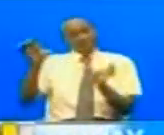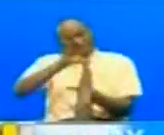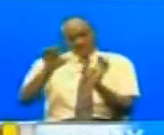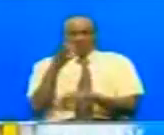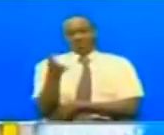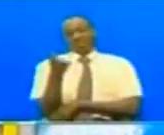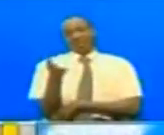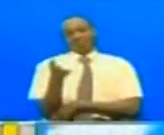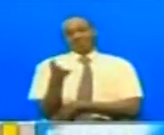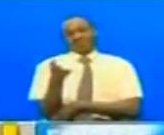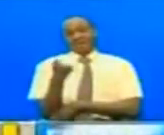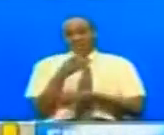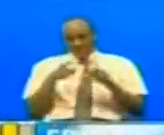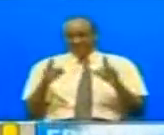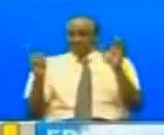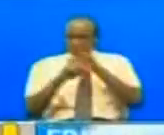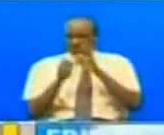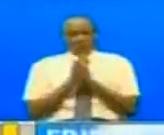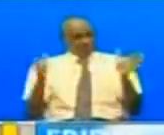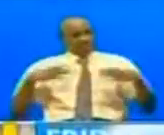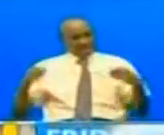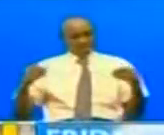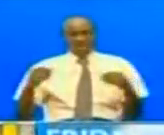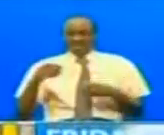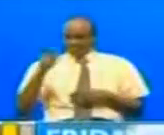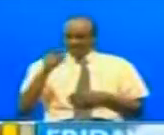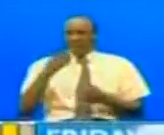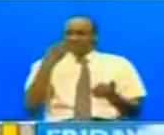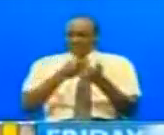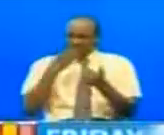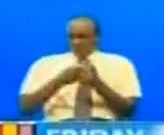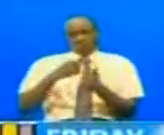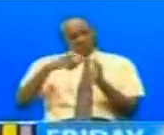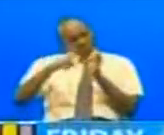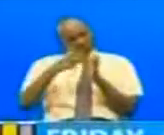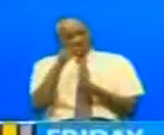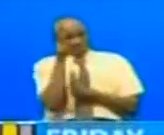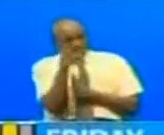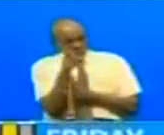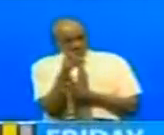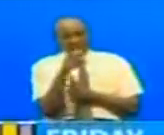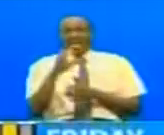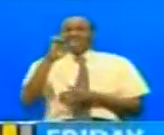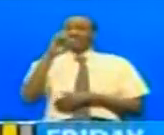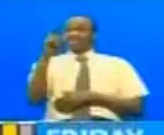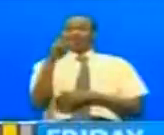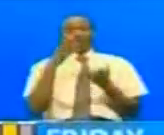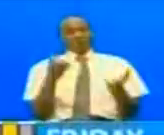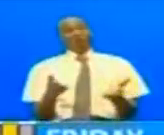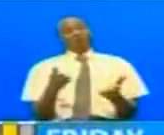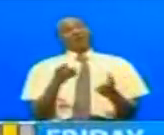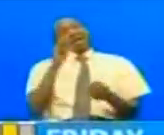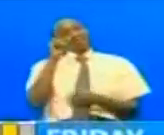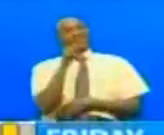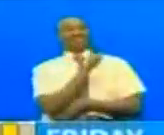refinery. But according to the Ministry of Public Health, Metal Refinery EPZ, under the executive chairmanship of Hezron